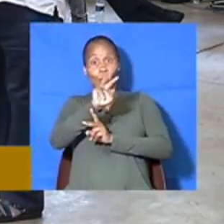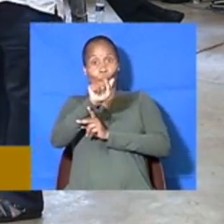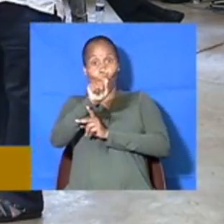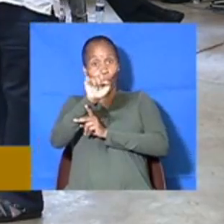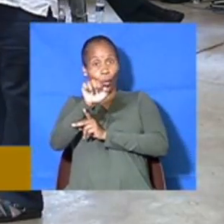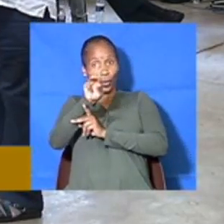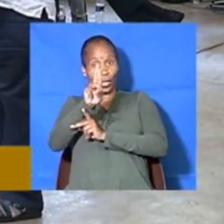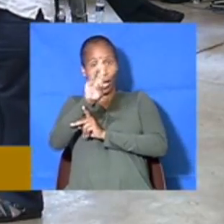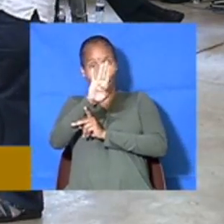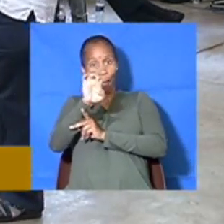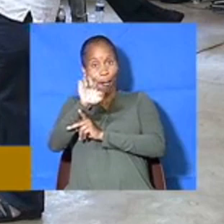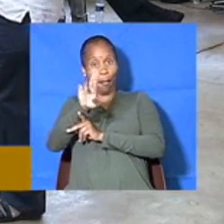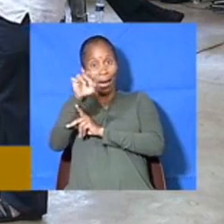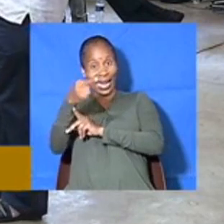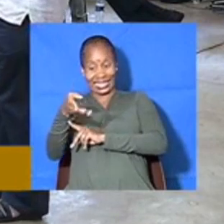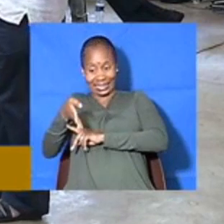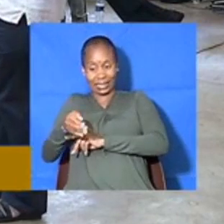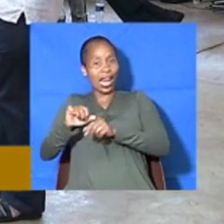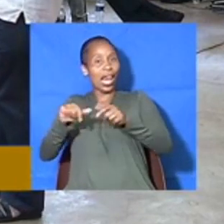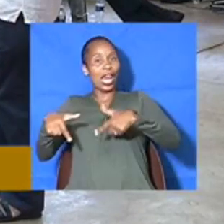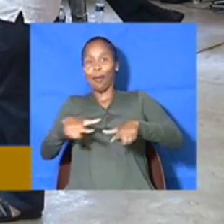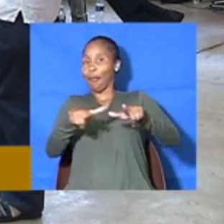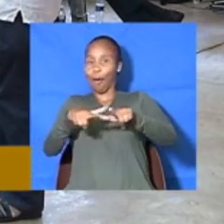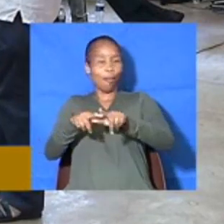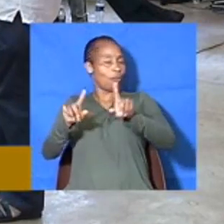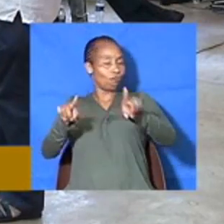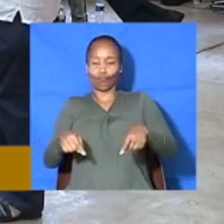suffered for long. I don't